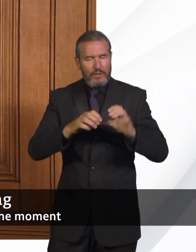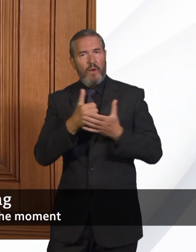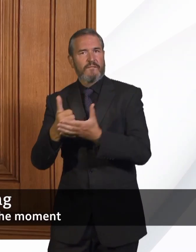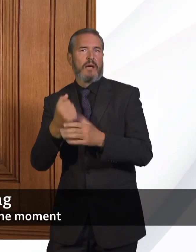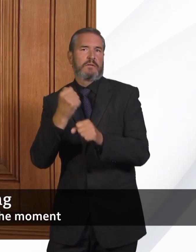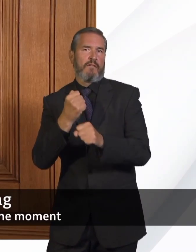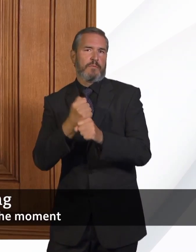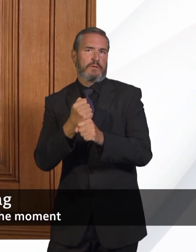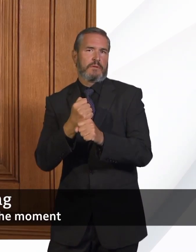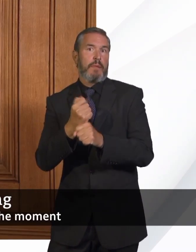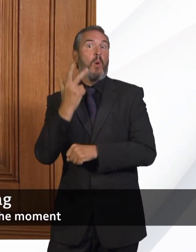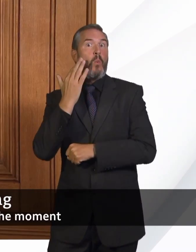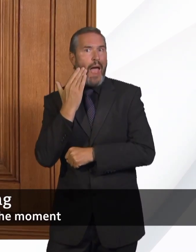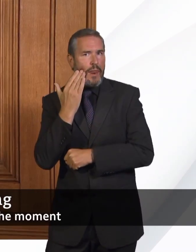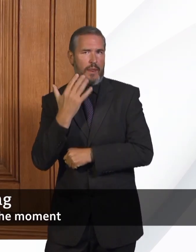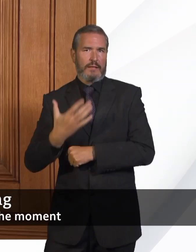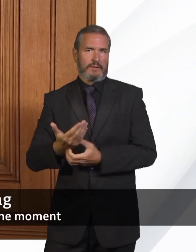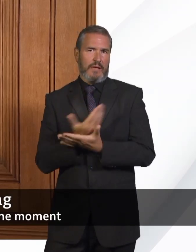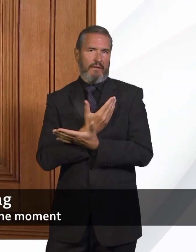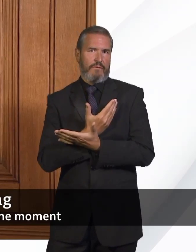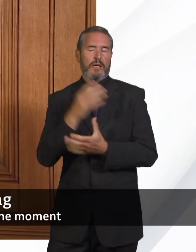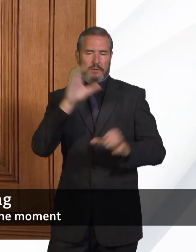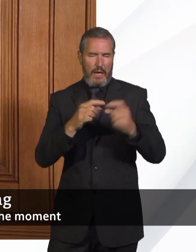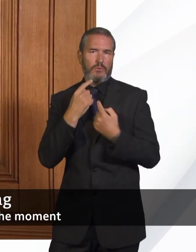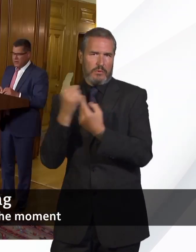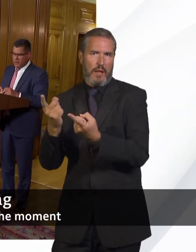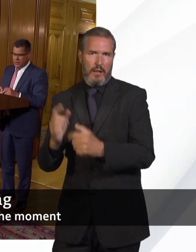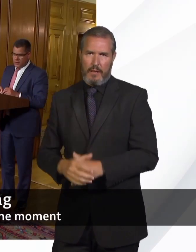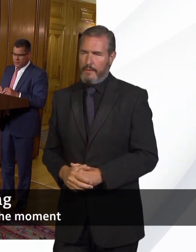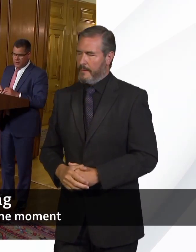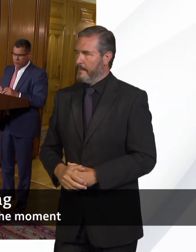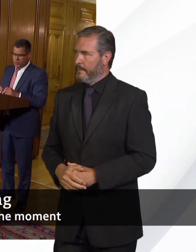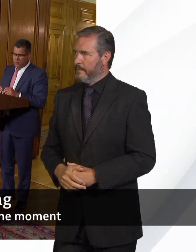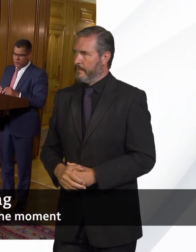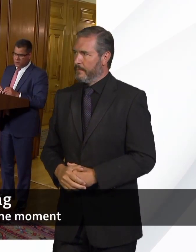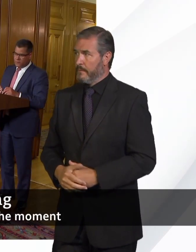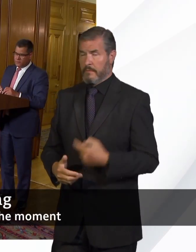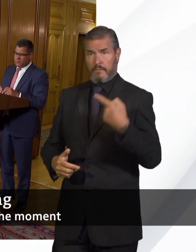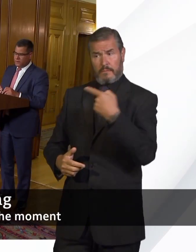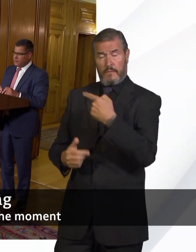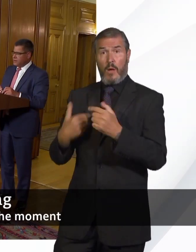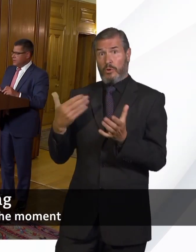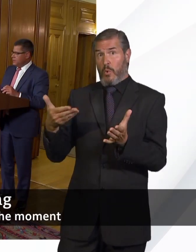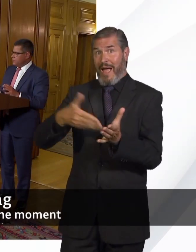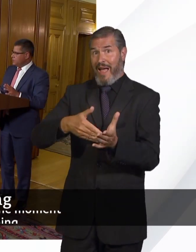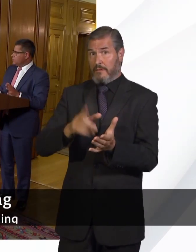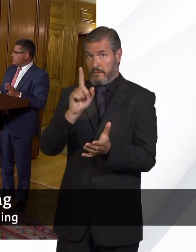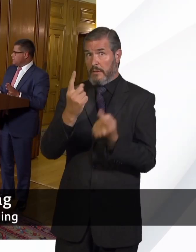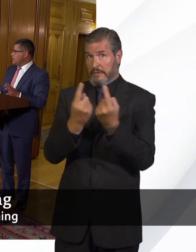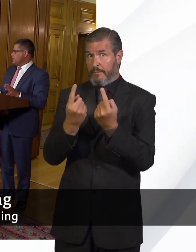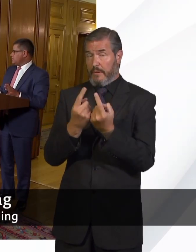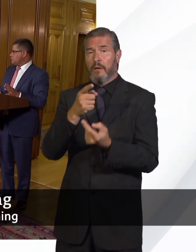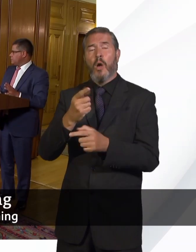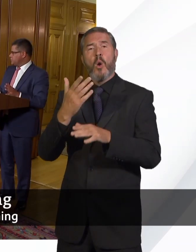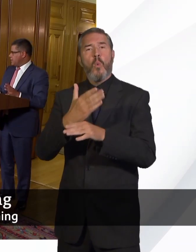to government about the time when it's safe to make a shift. If I may just add one other point on this, Francis, is the fact that if you look at the